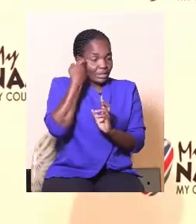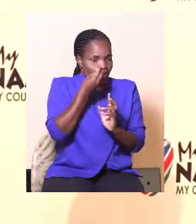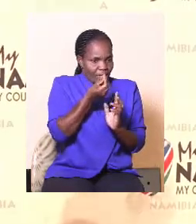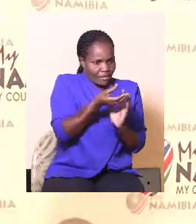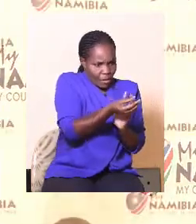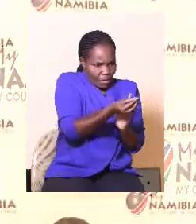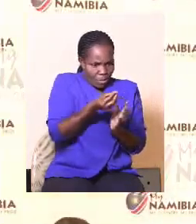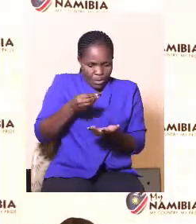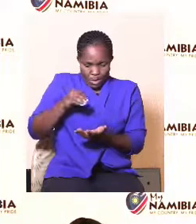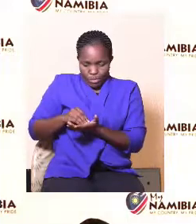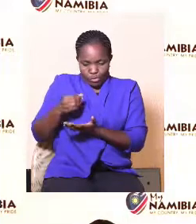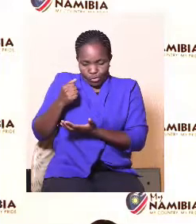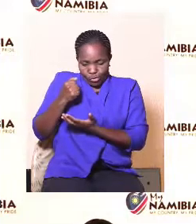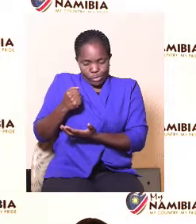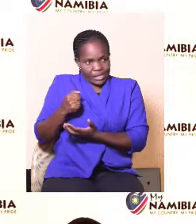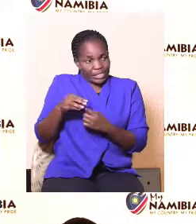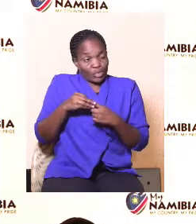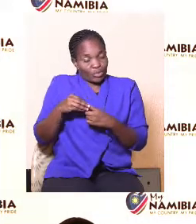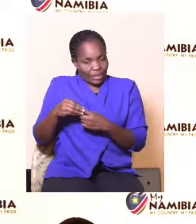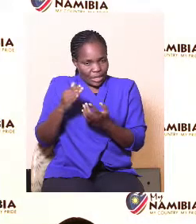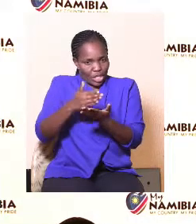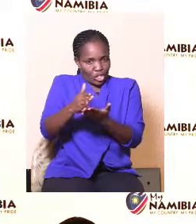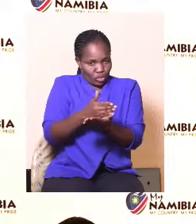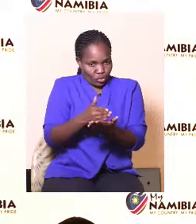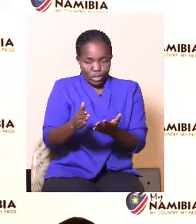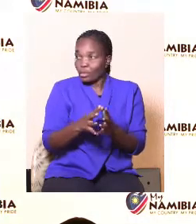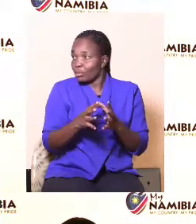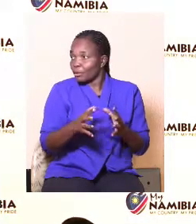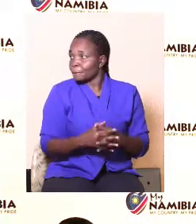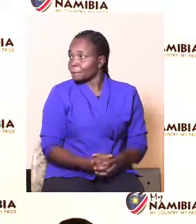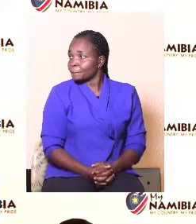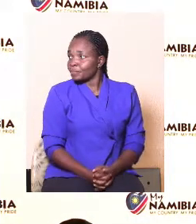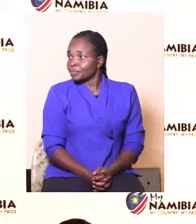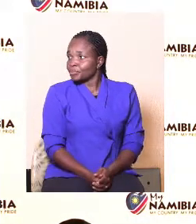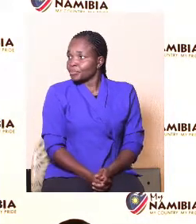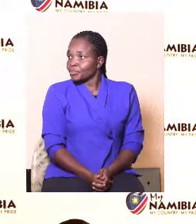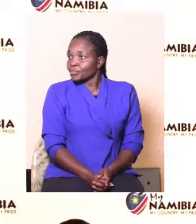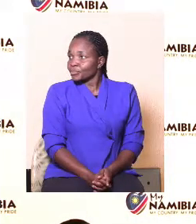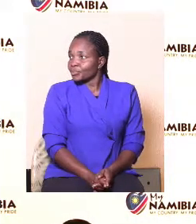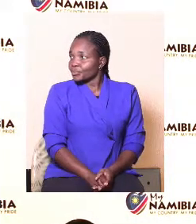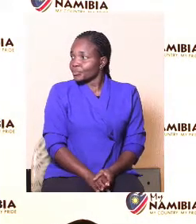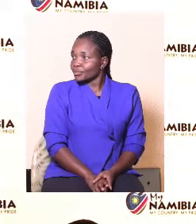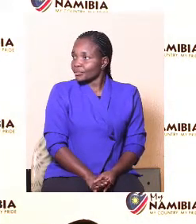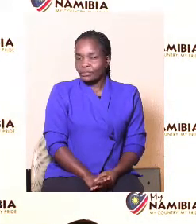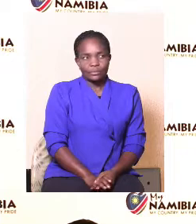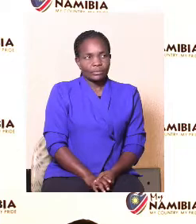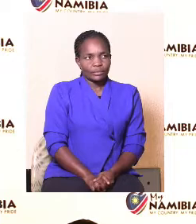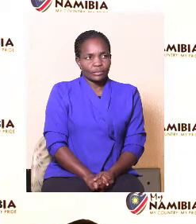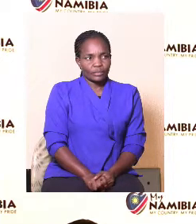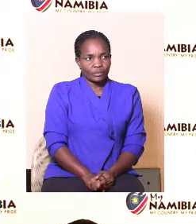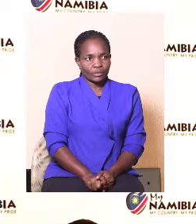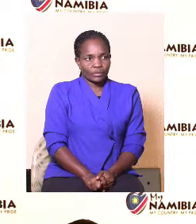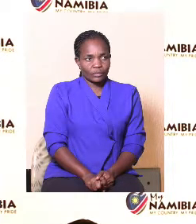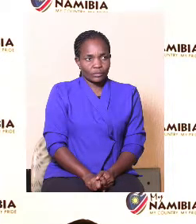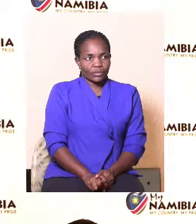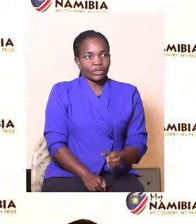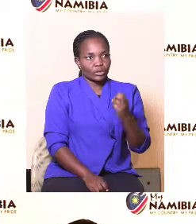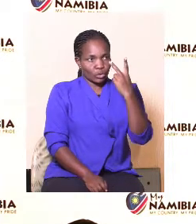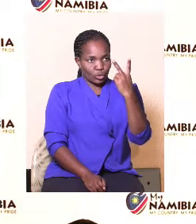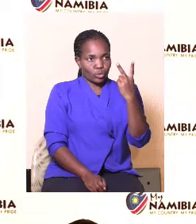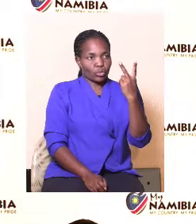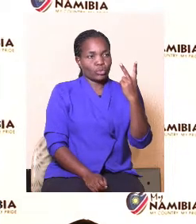Minister. Thank you. Thank you, E.D. I had another question. Oh yes, the gentleman is already standing, and then we'll do two